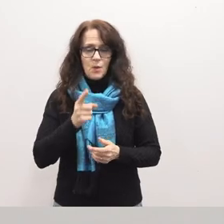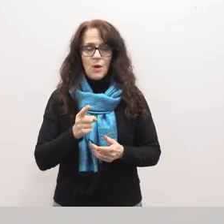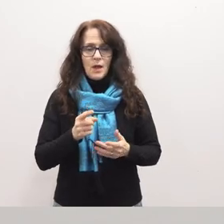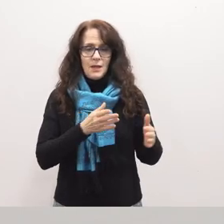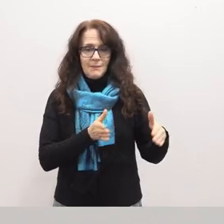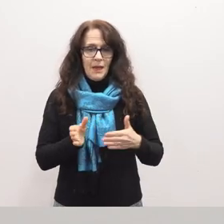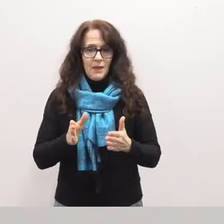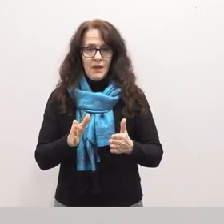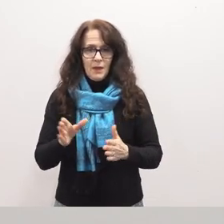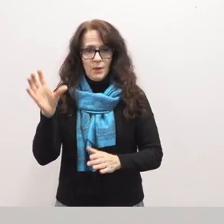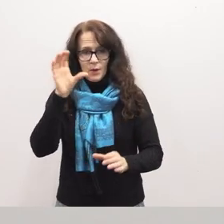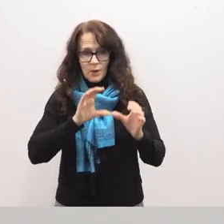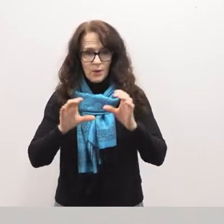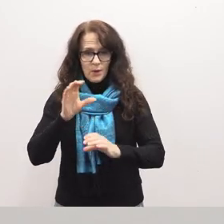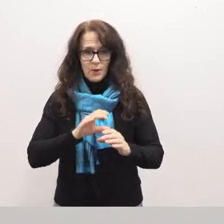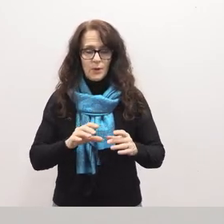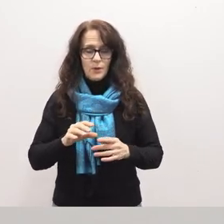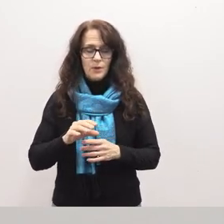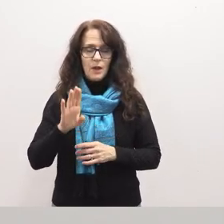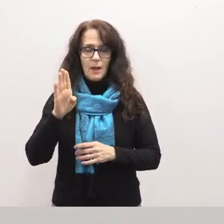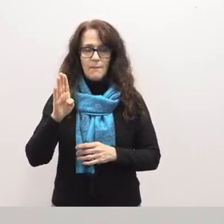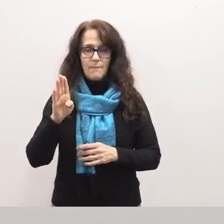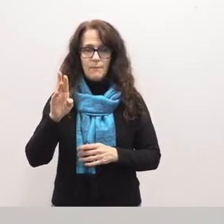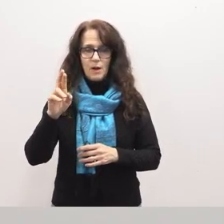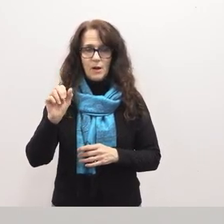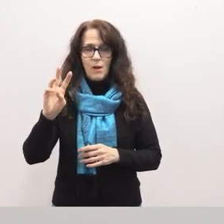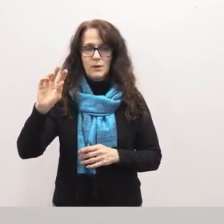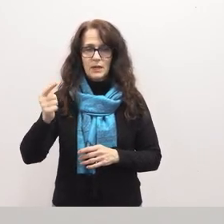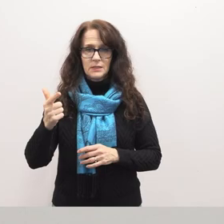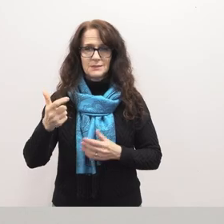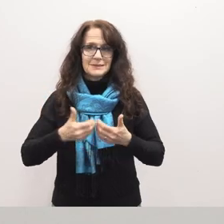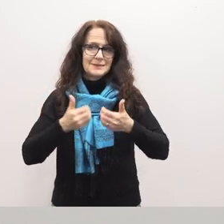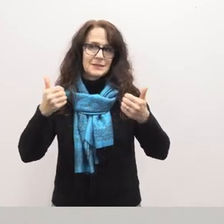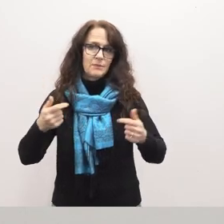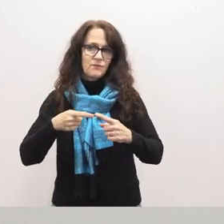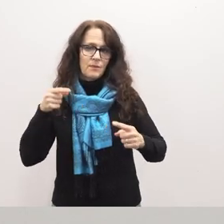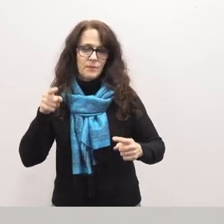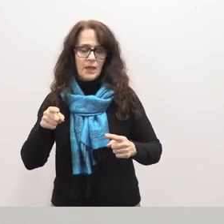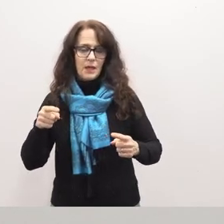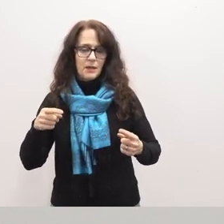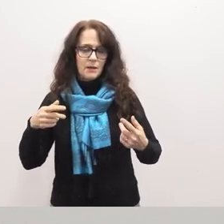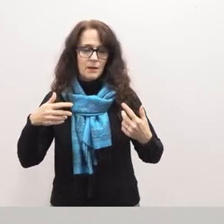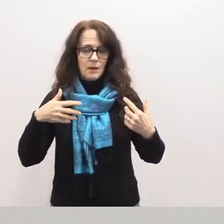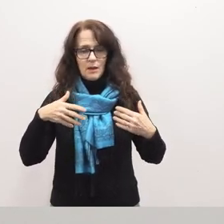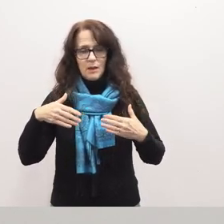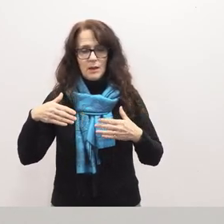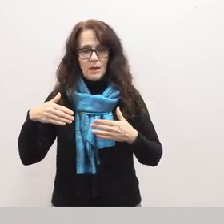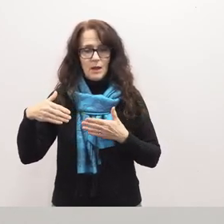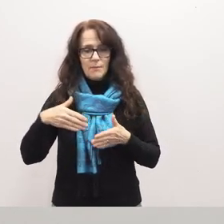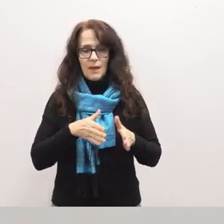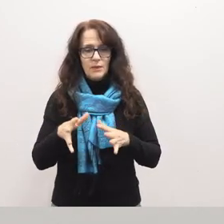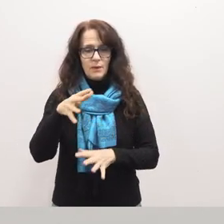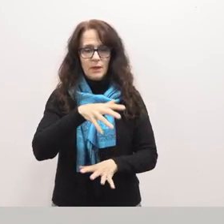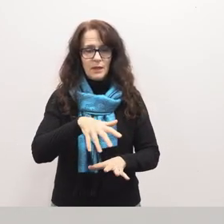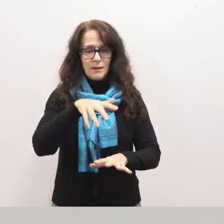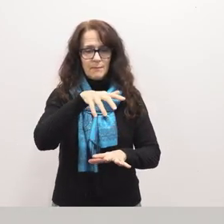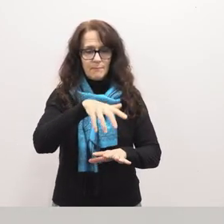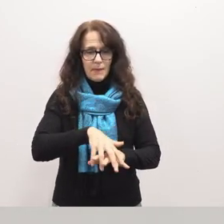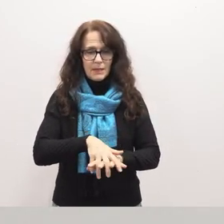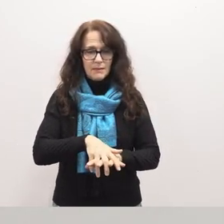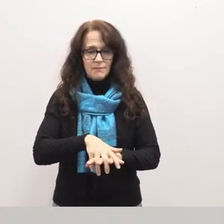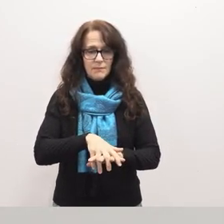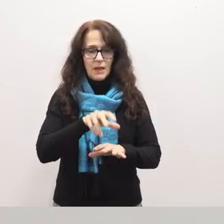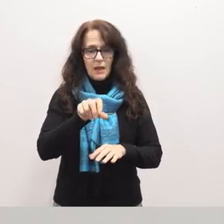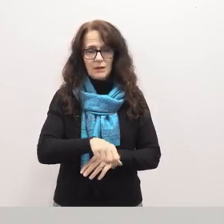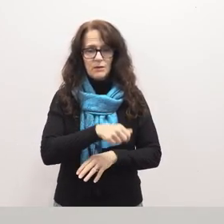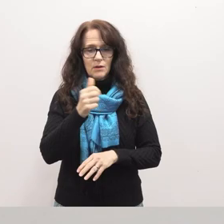we are pursuing at Browning specifically. Outside of Browning, we're looking at pathway embedded courses as an alternative